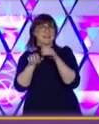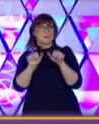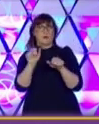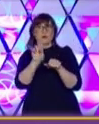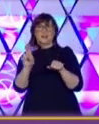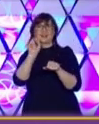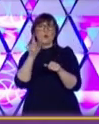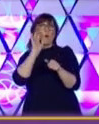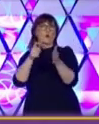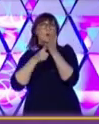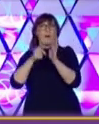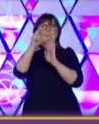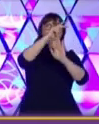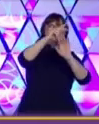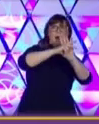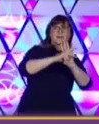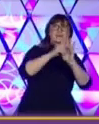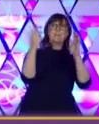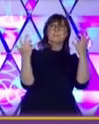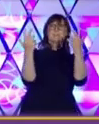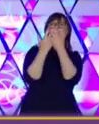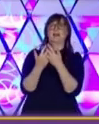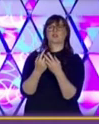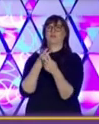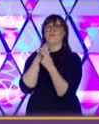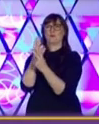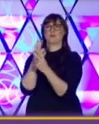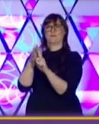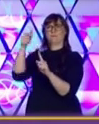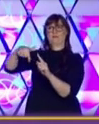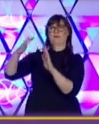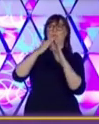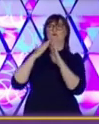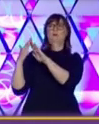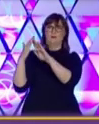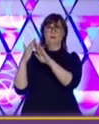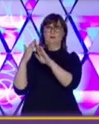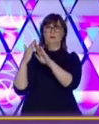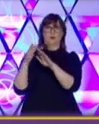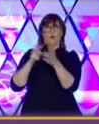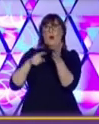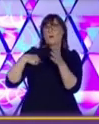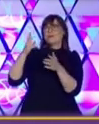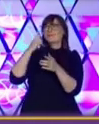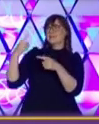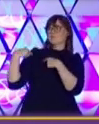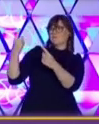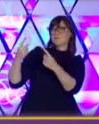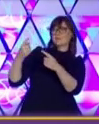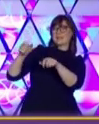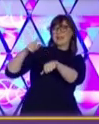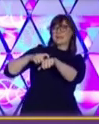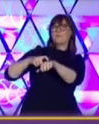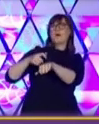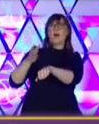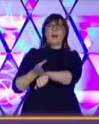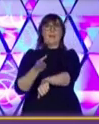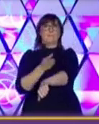requires that our policies reflect the voices of this community. And as we have seen in the years since then,